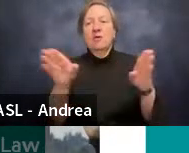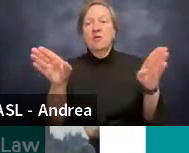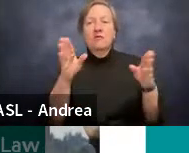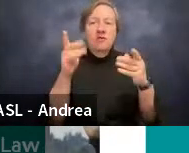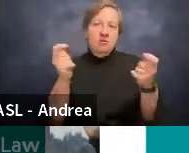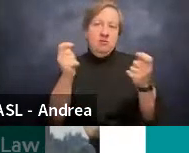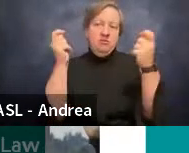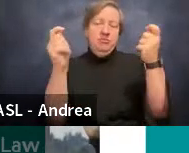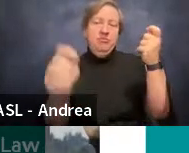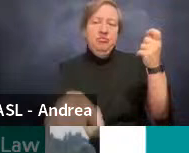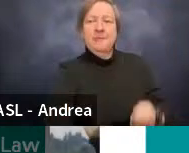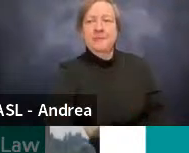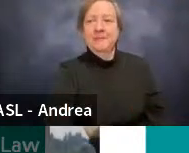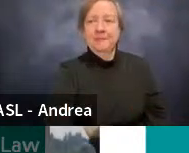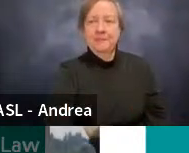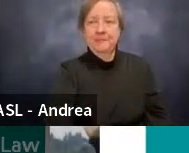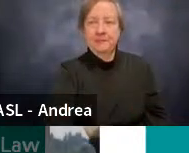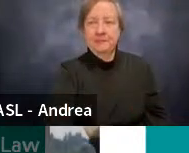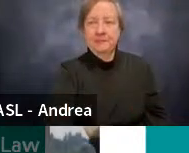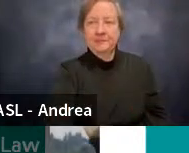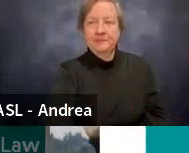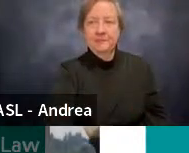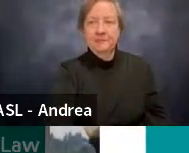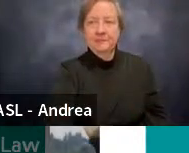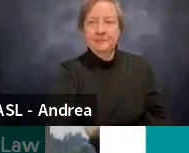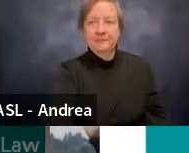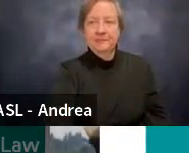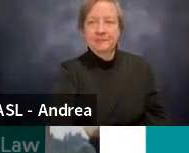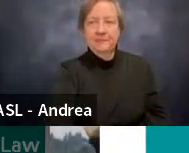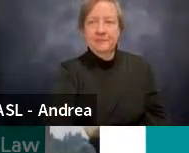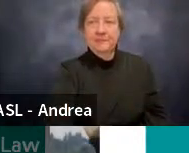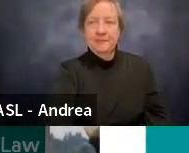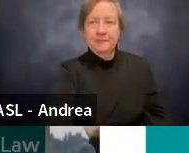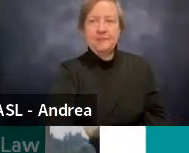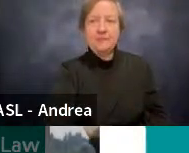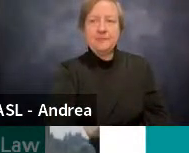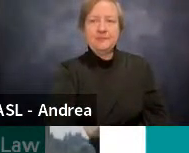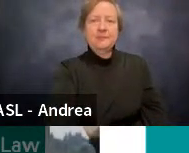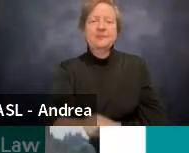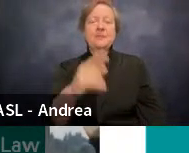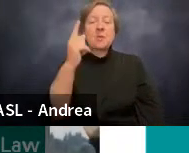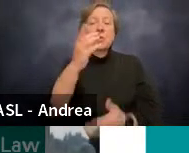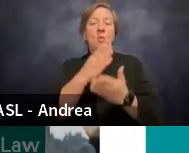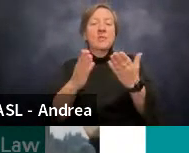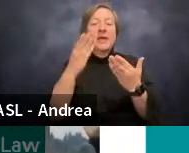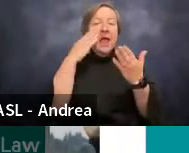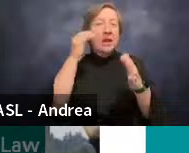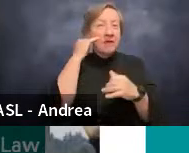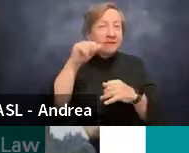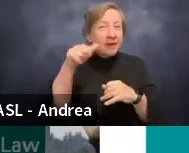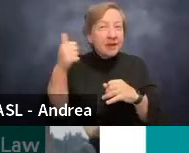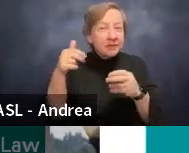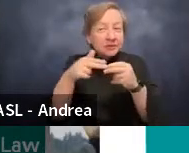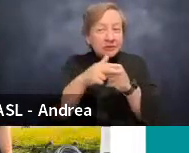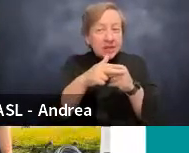celebration. One of the things that and I don't know if there's another slide.